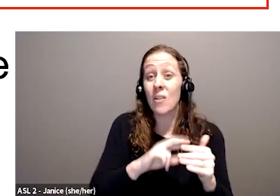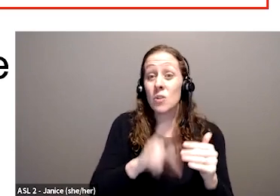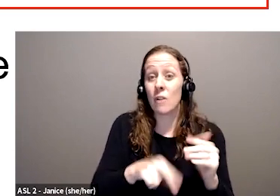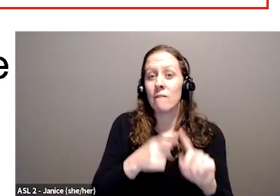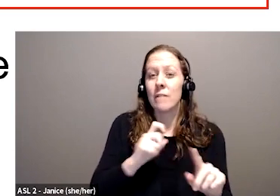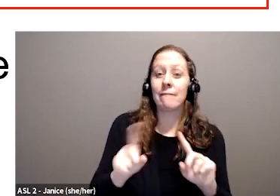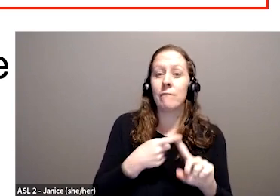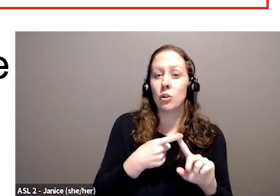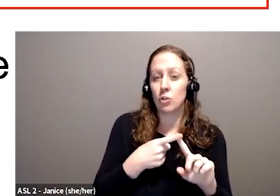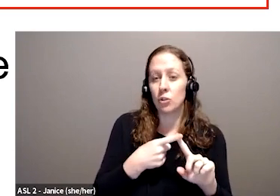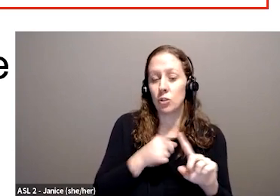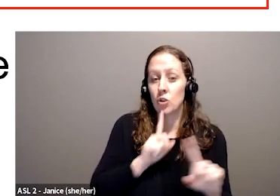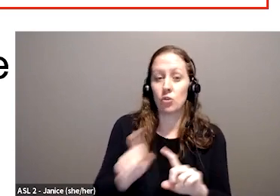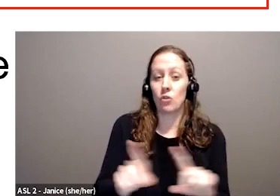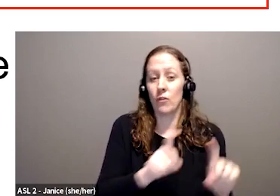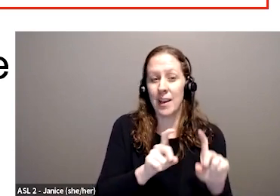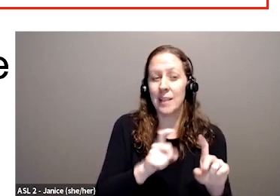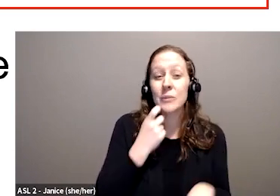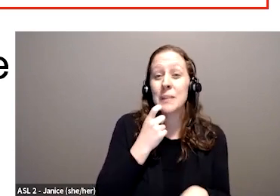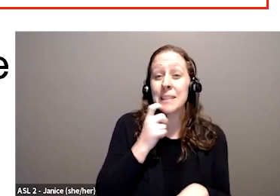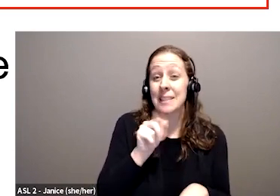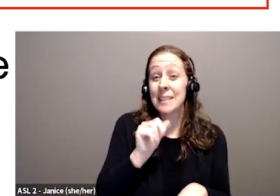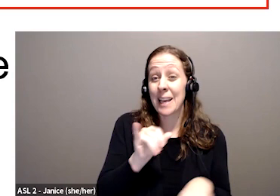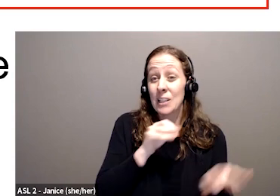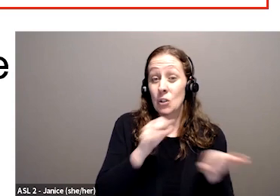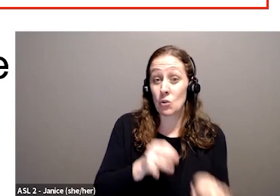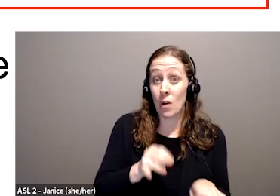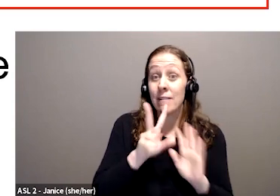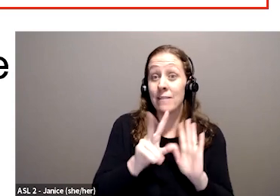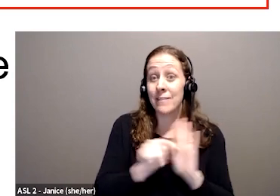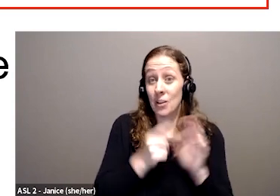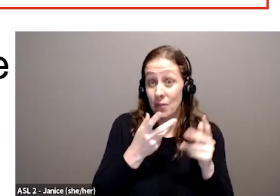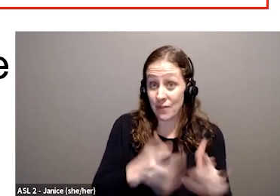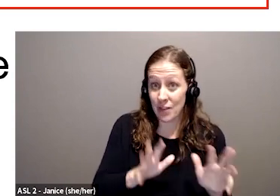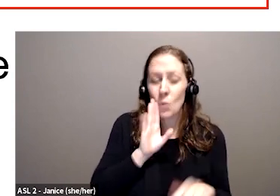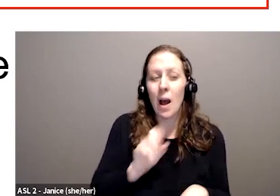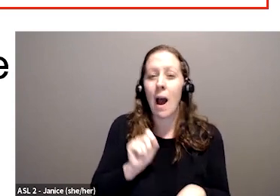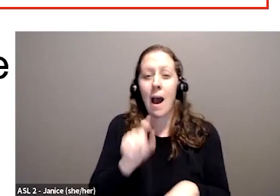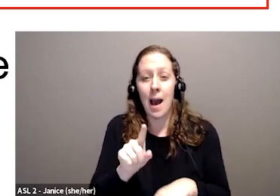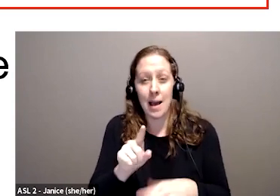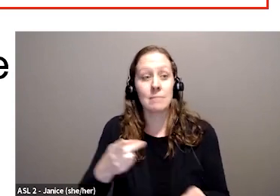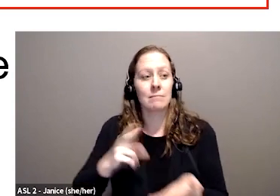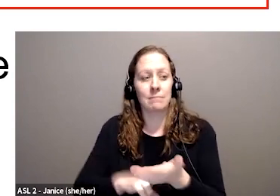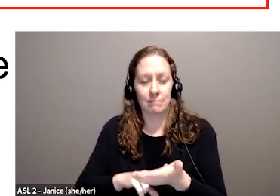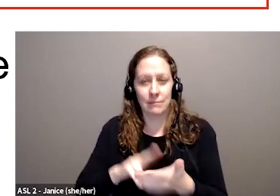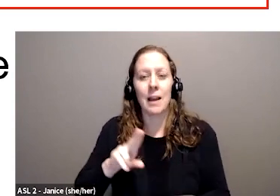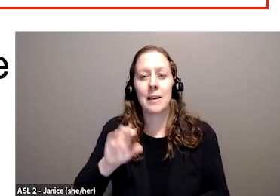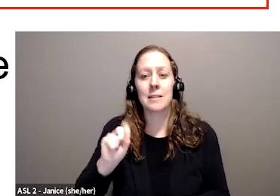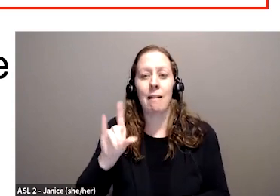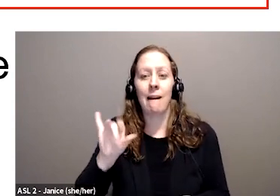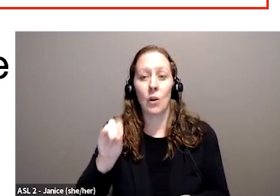round of the Delphi survey, as Kay described. After the video, we're going to ask you to log on to